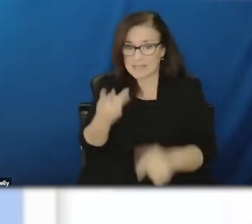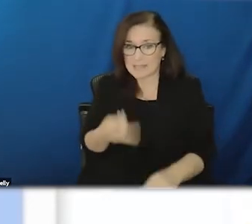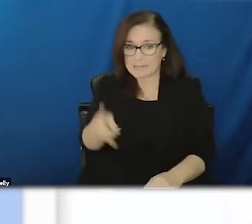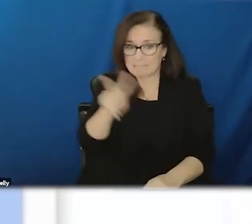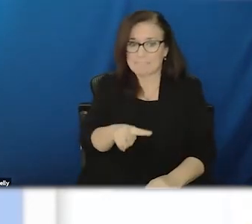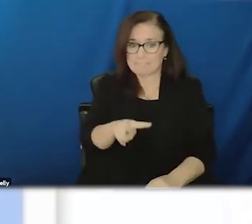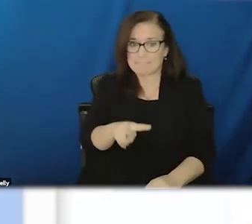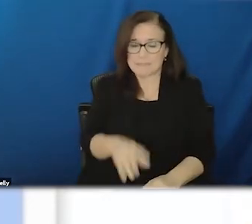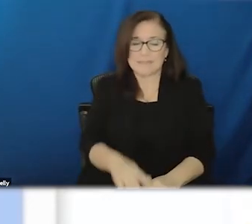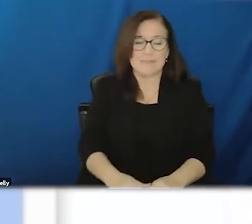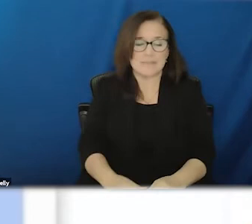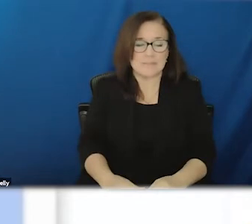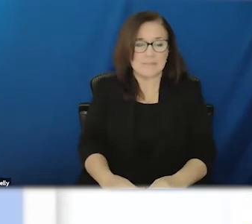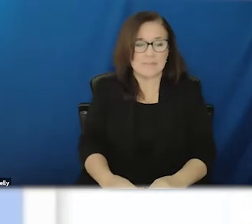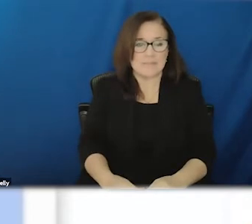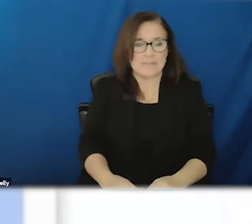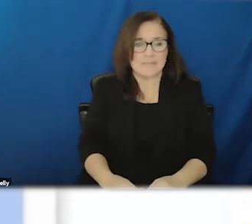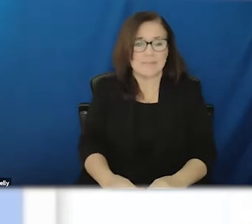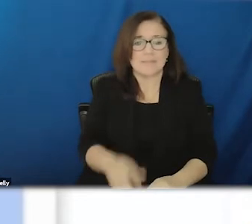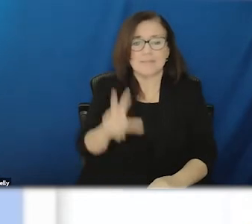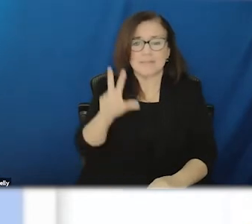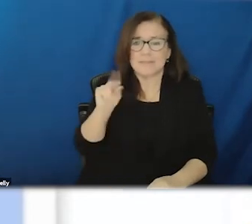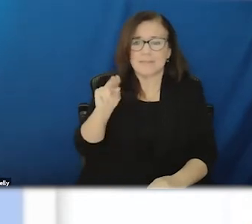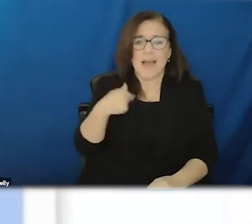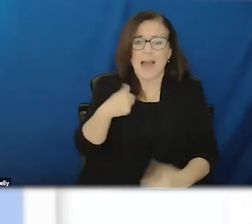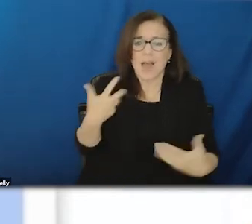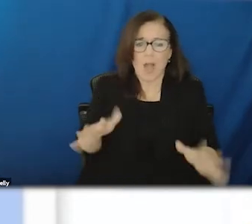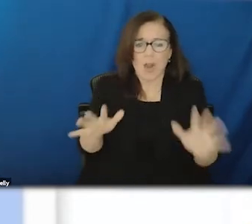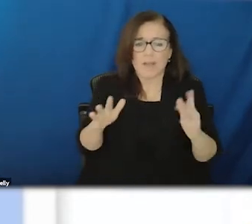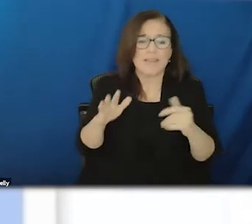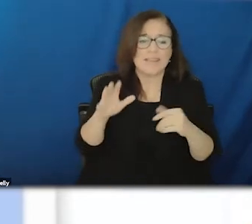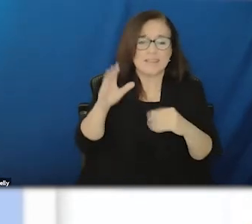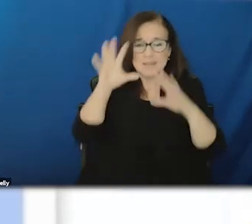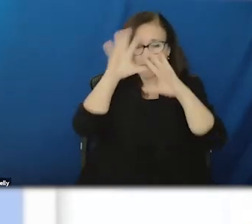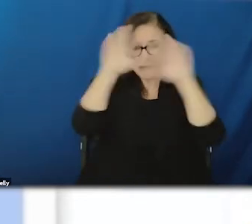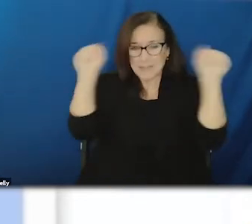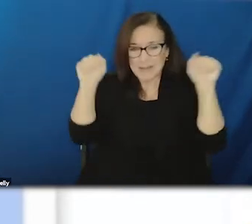Not after I said that long intro.